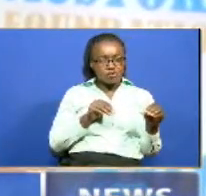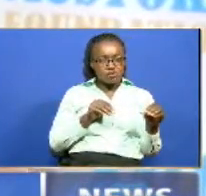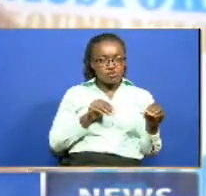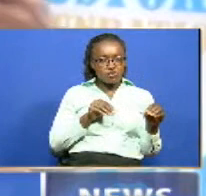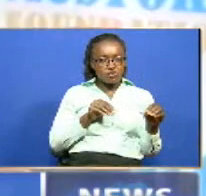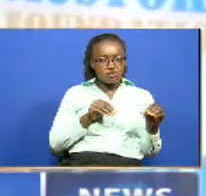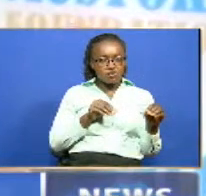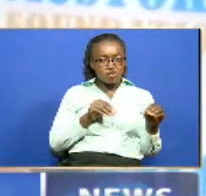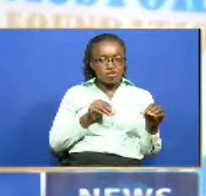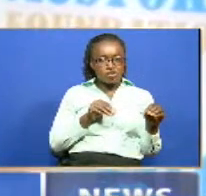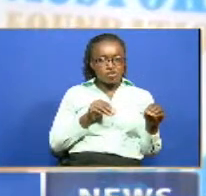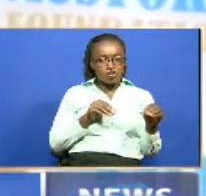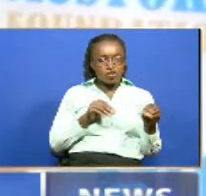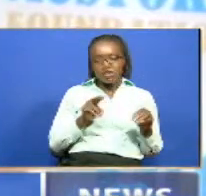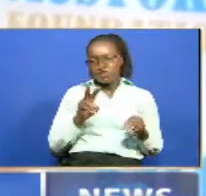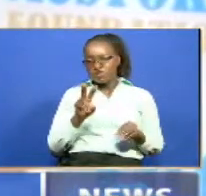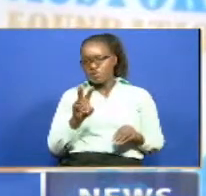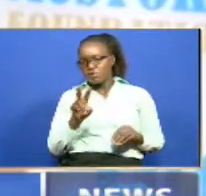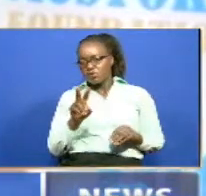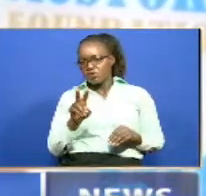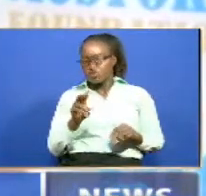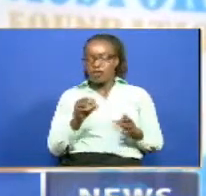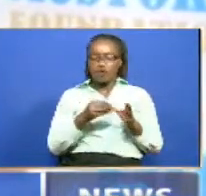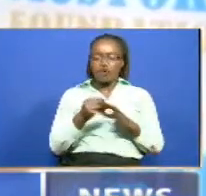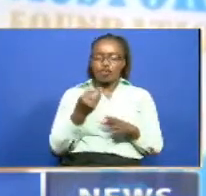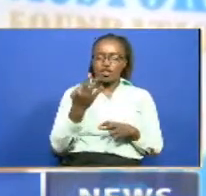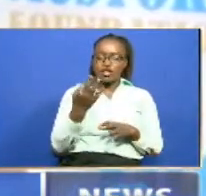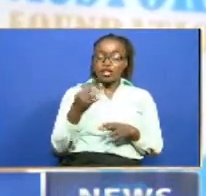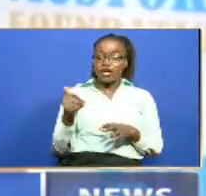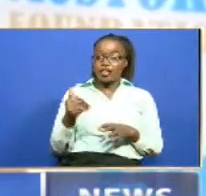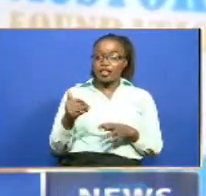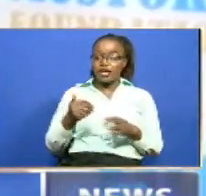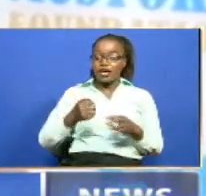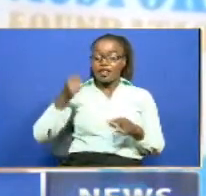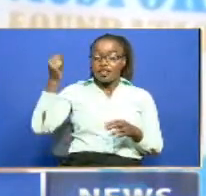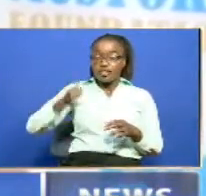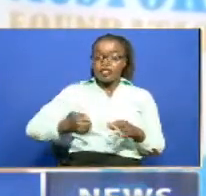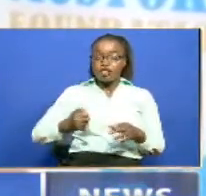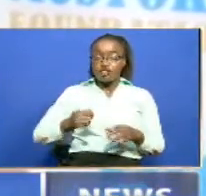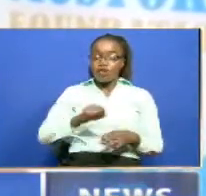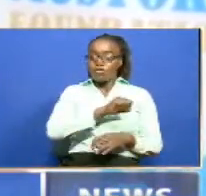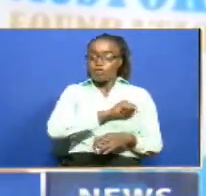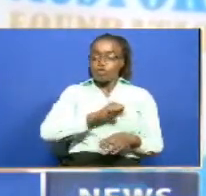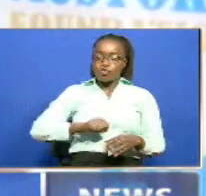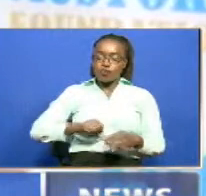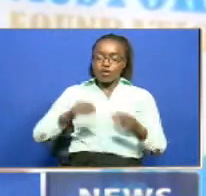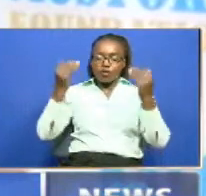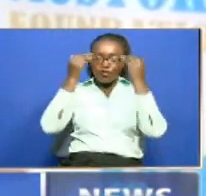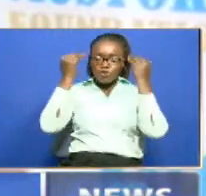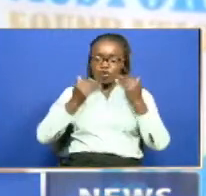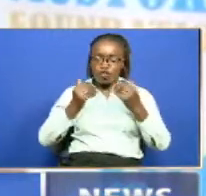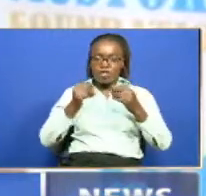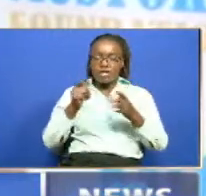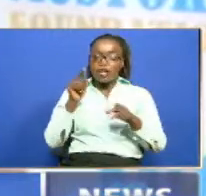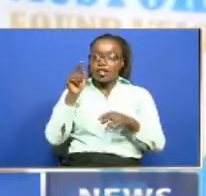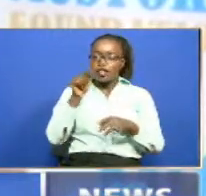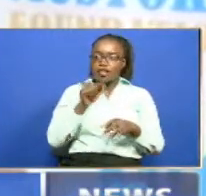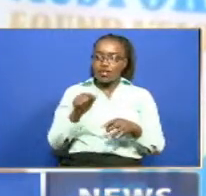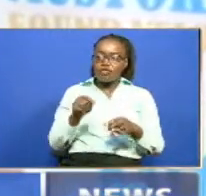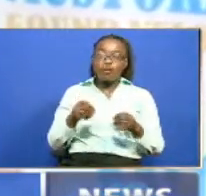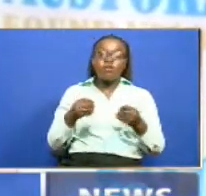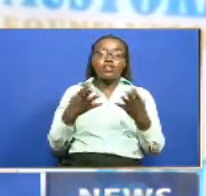along with maybe 2 other judges of the Supreme Court and therefore be able to issue an